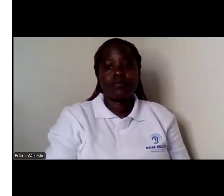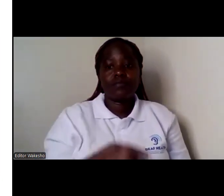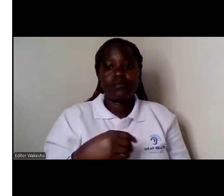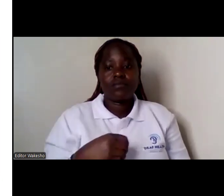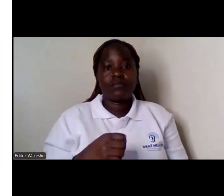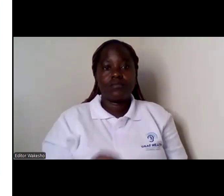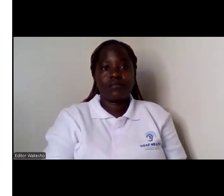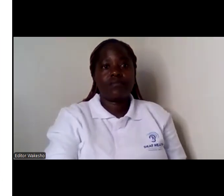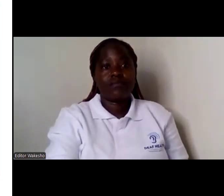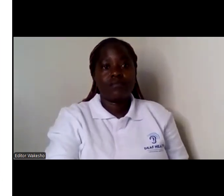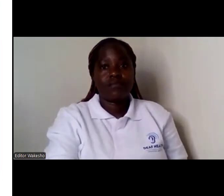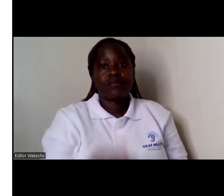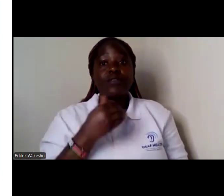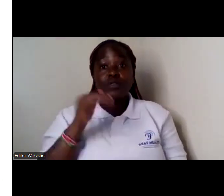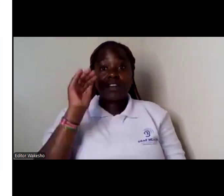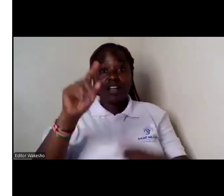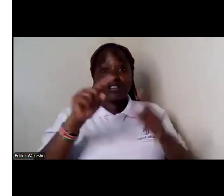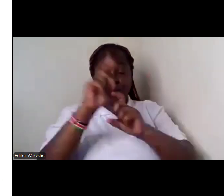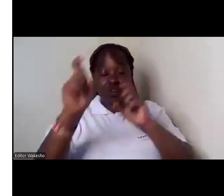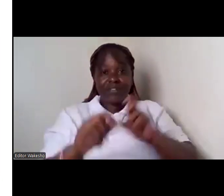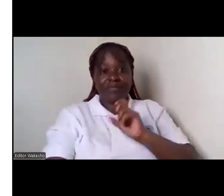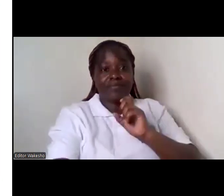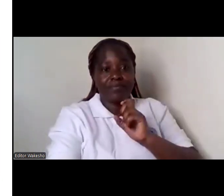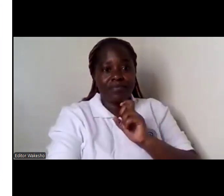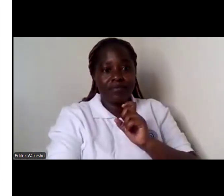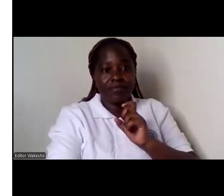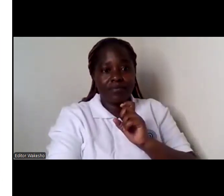Maybe any other myth or clarification people want to find out about?